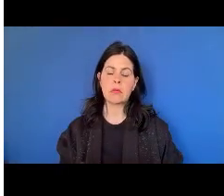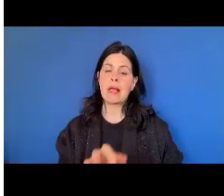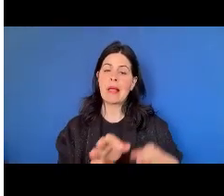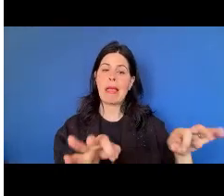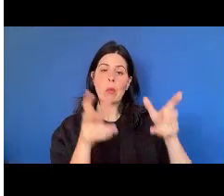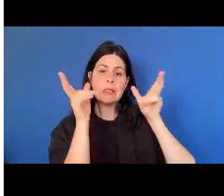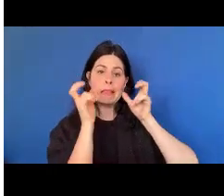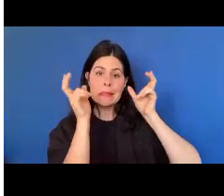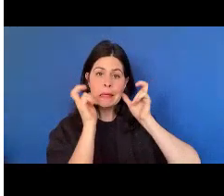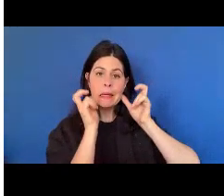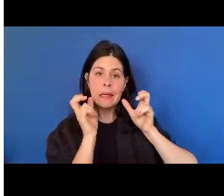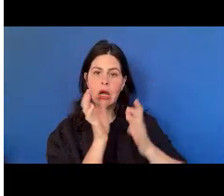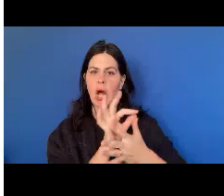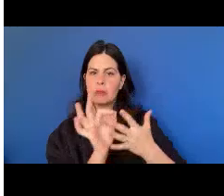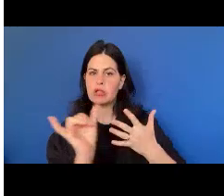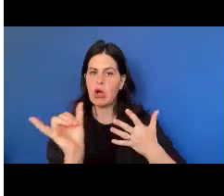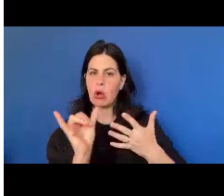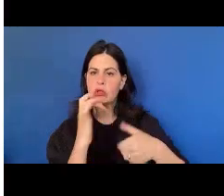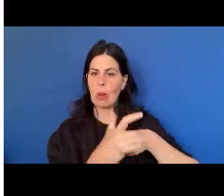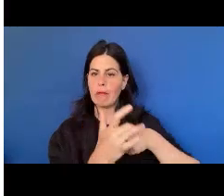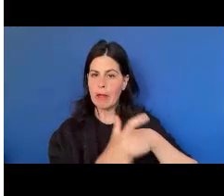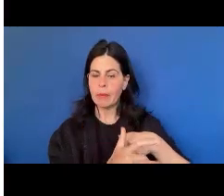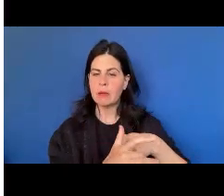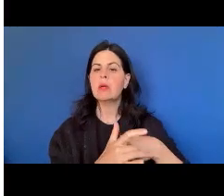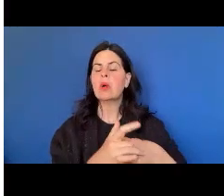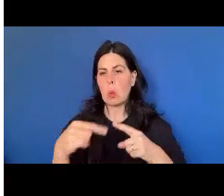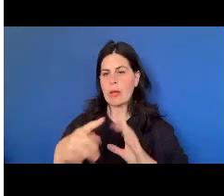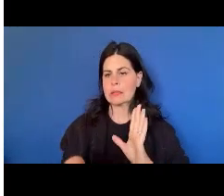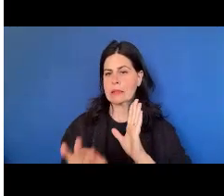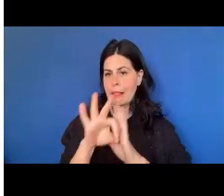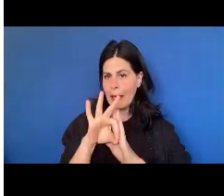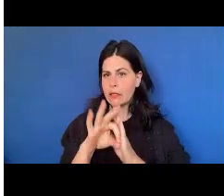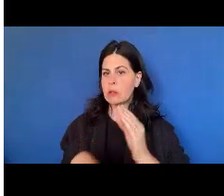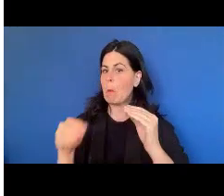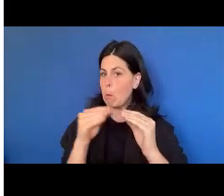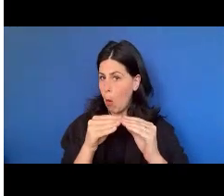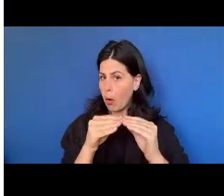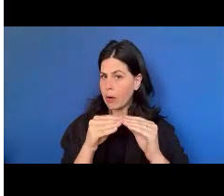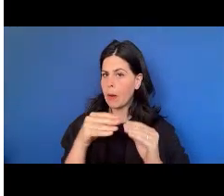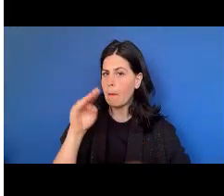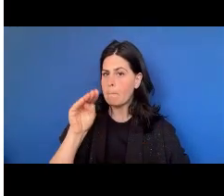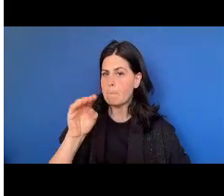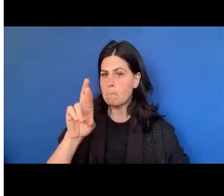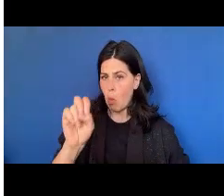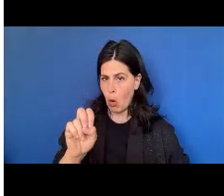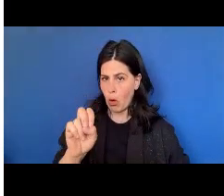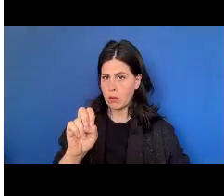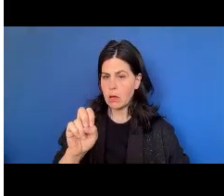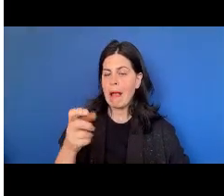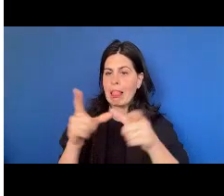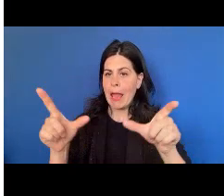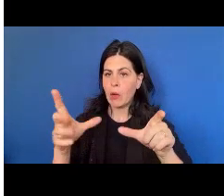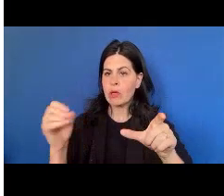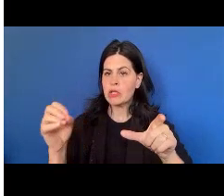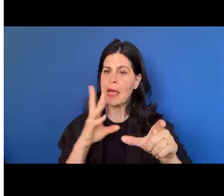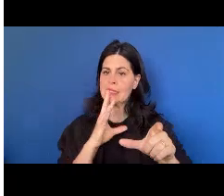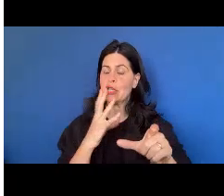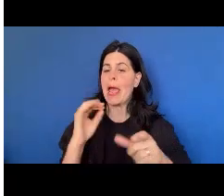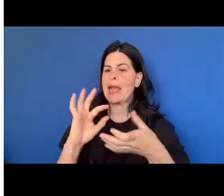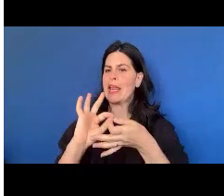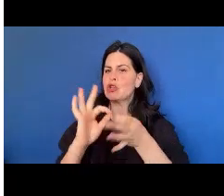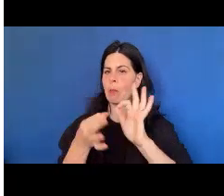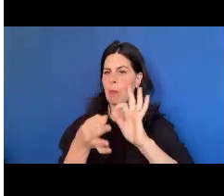also available by selecting more language and speech and interpretation language. You can